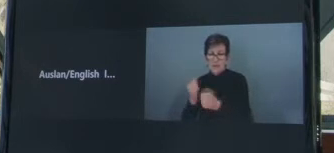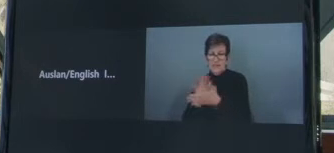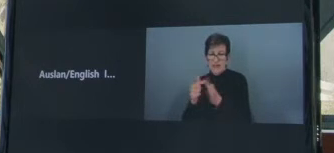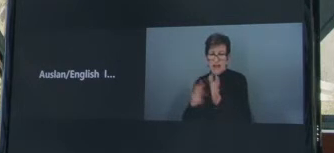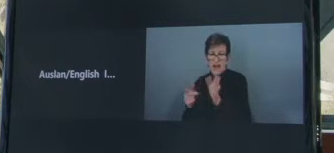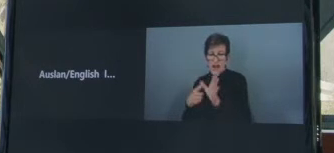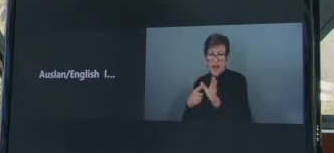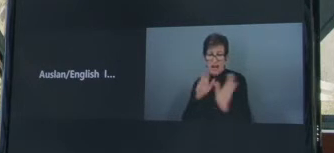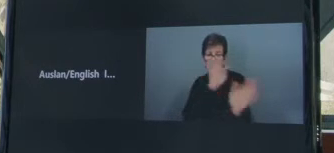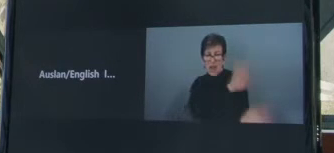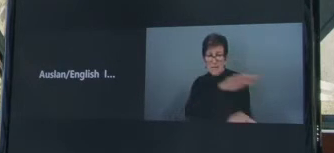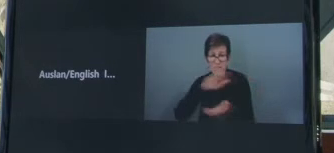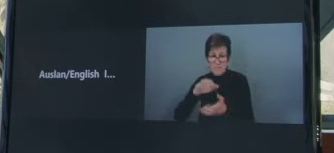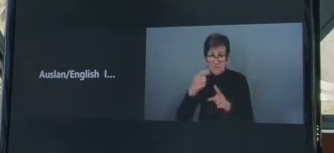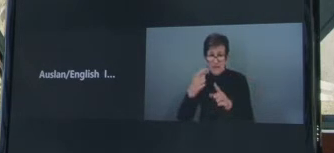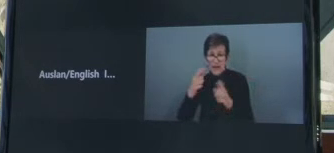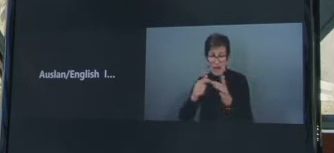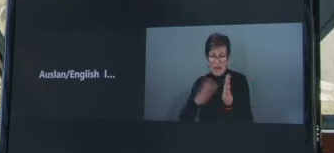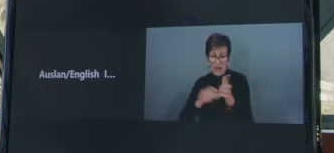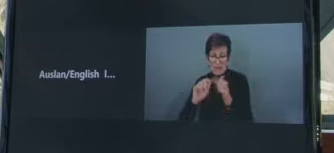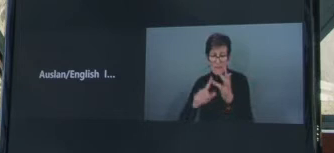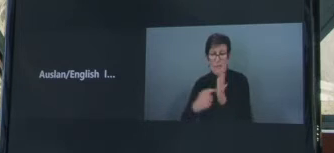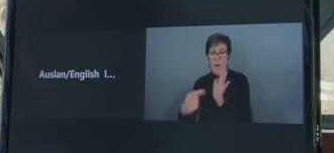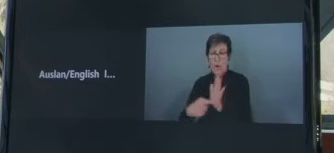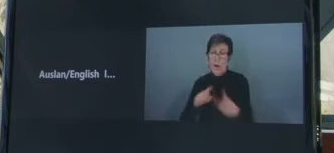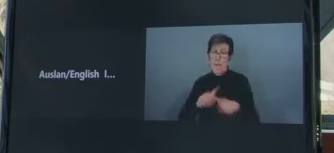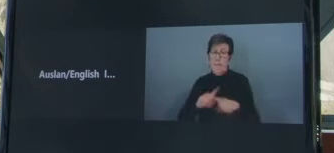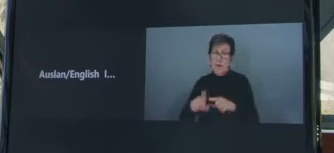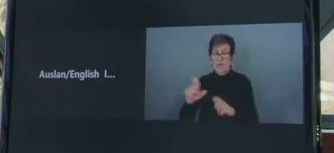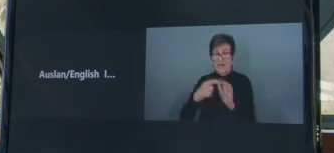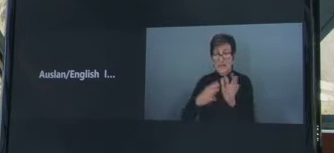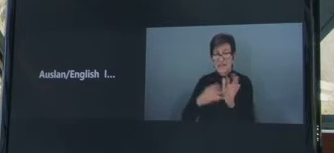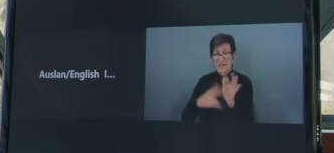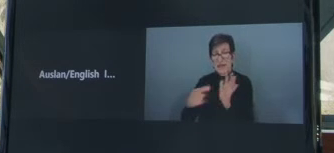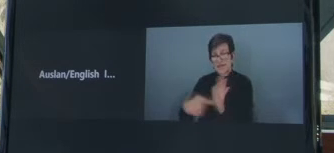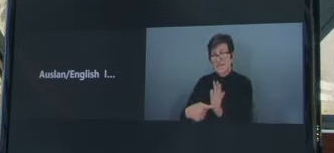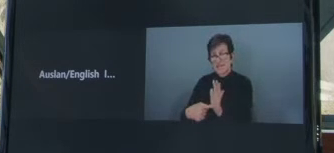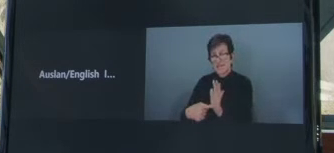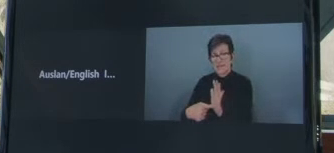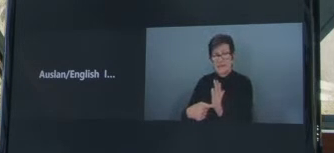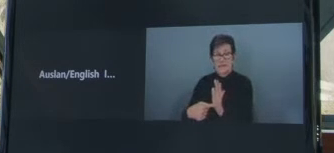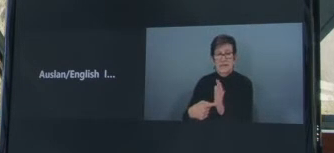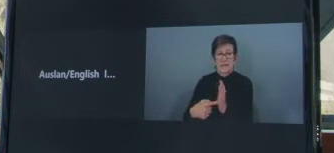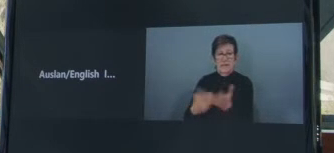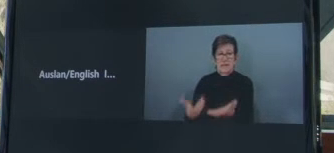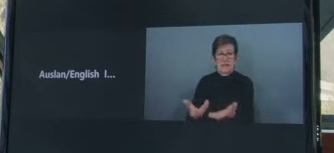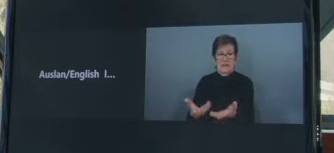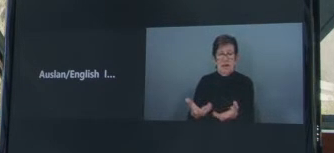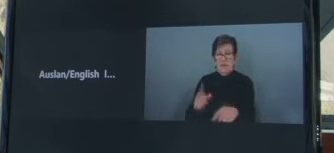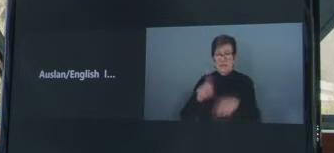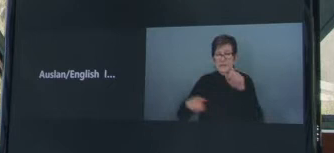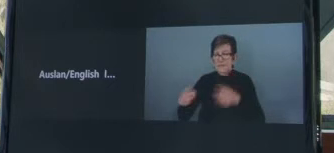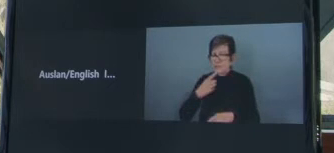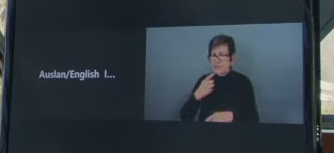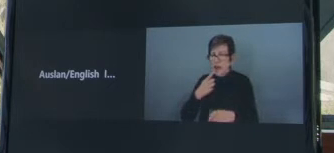cement, which has basically substituted everything from earth construction to lightweight